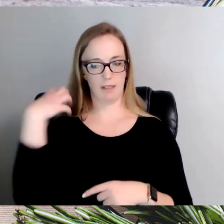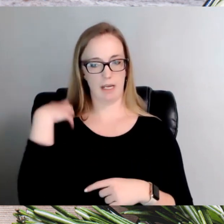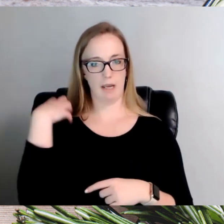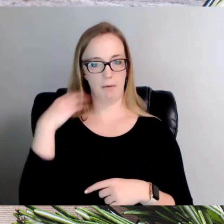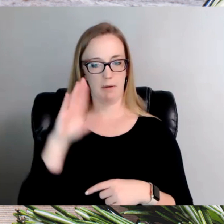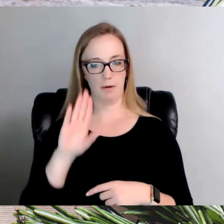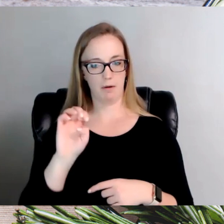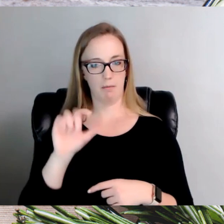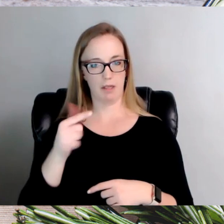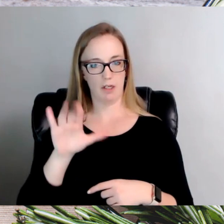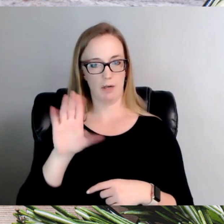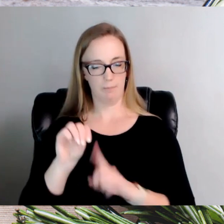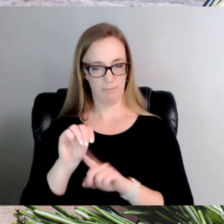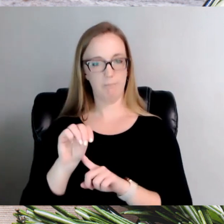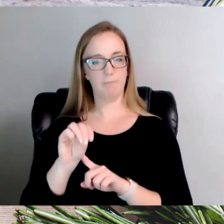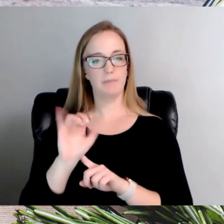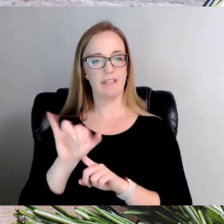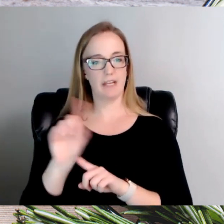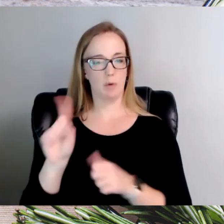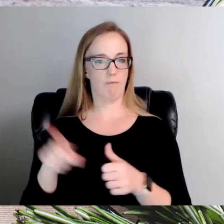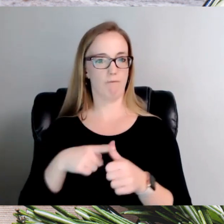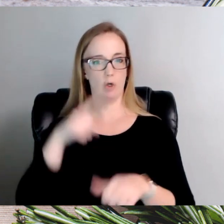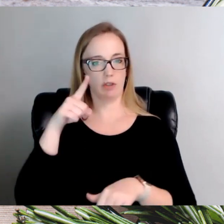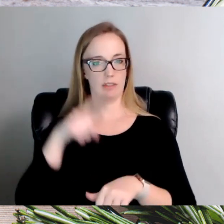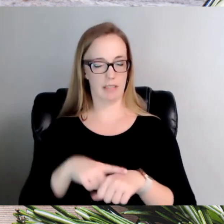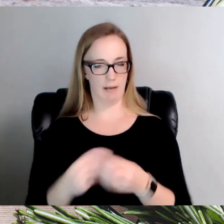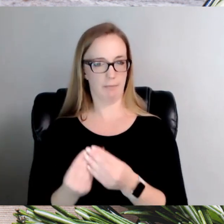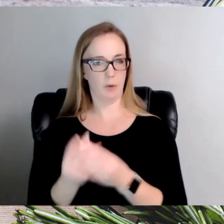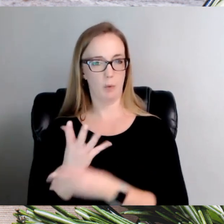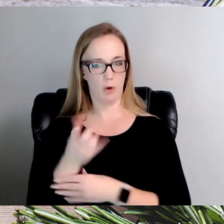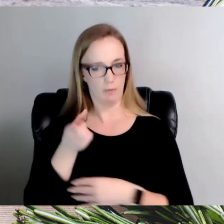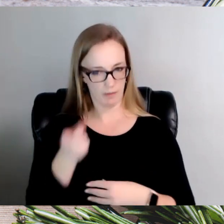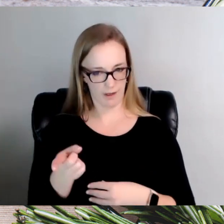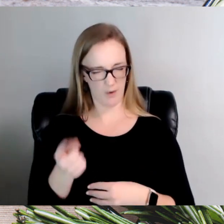then remove the outer layer of the leaves.